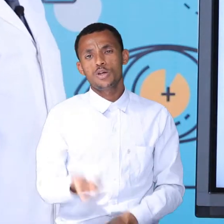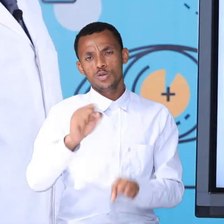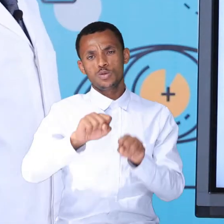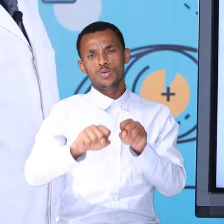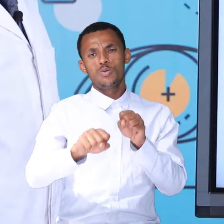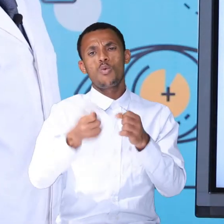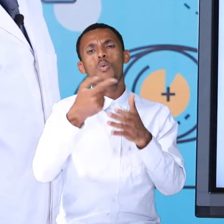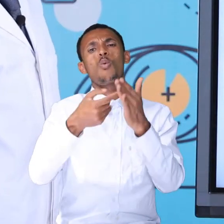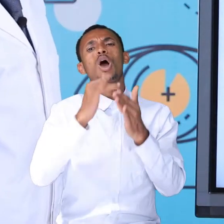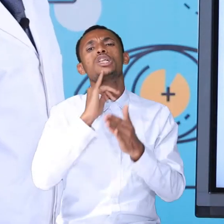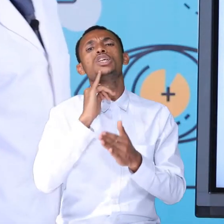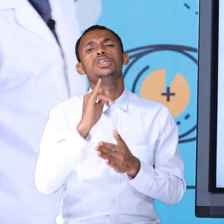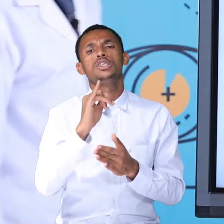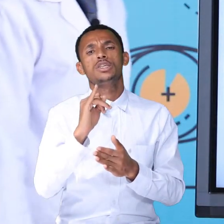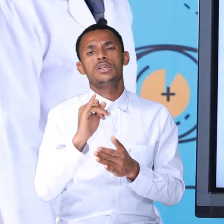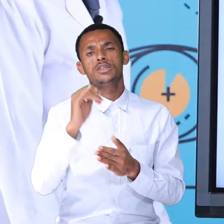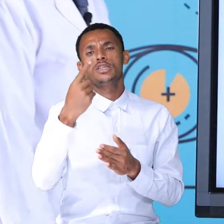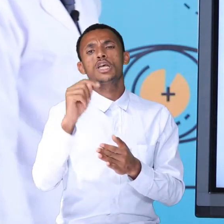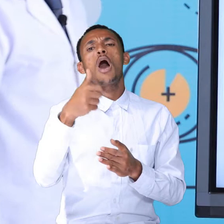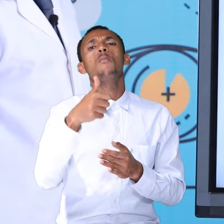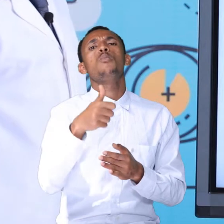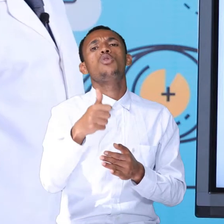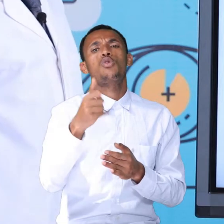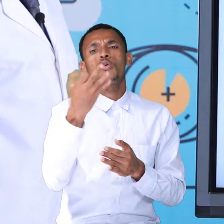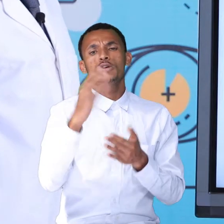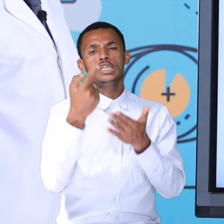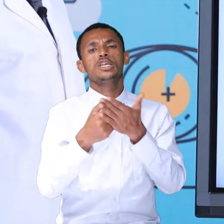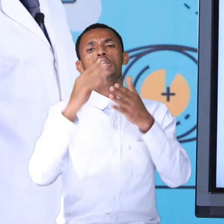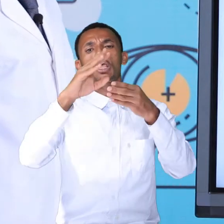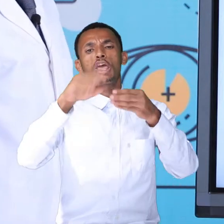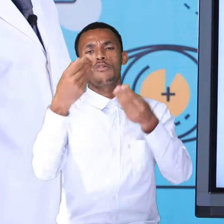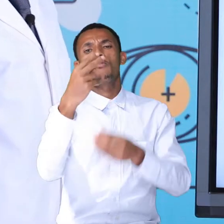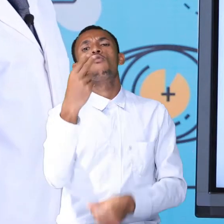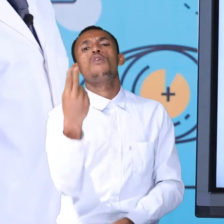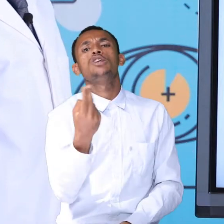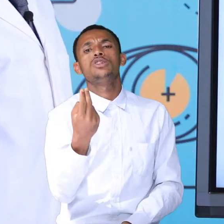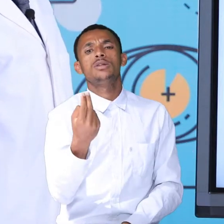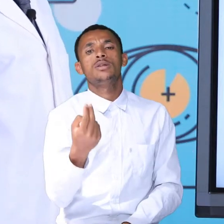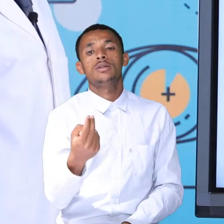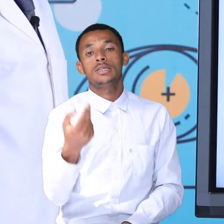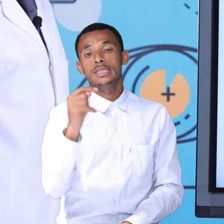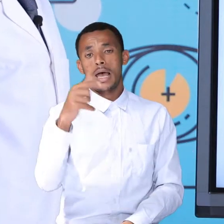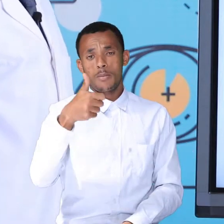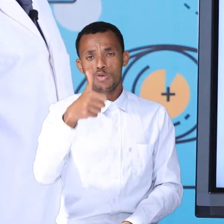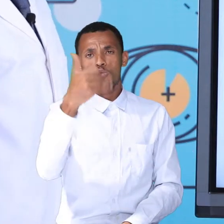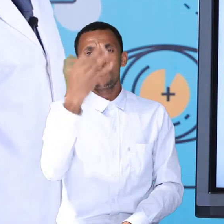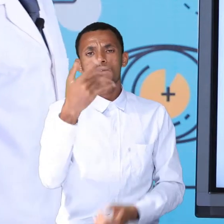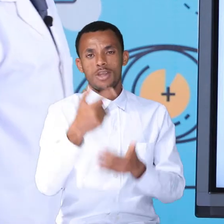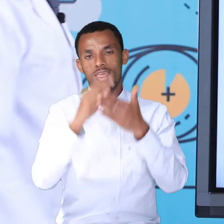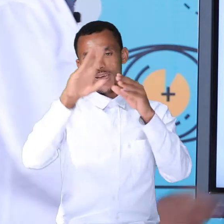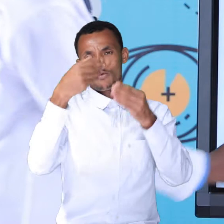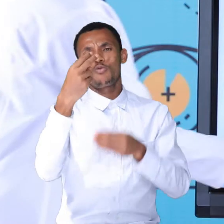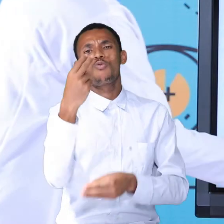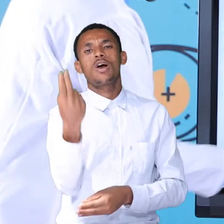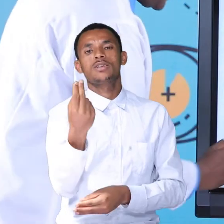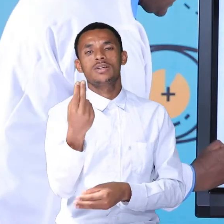So what is the amplitude of this given function? The amplitude of this given